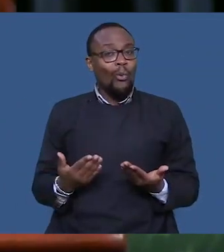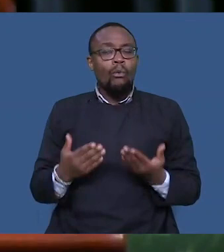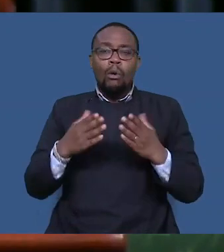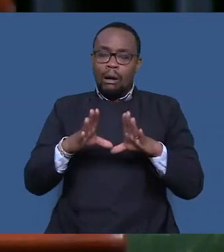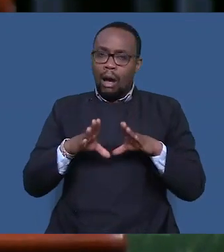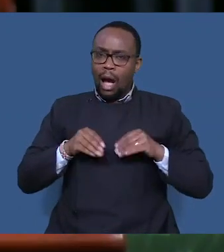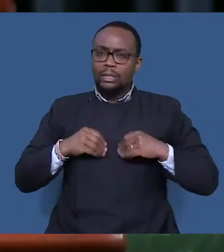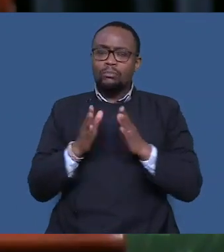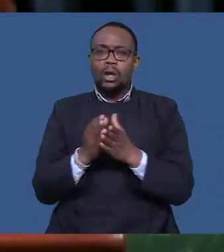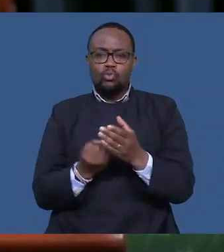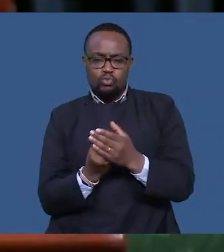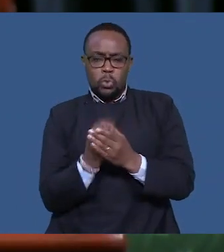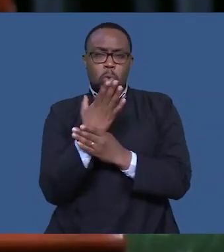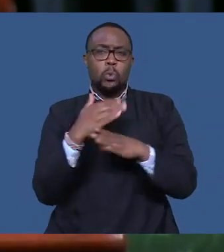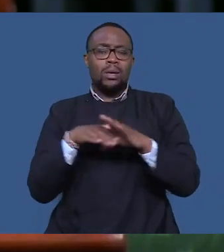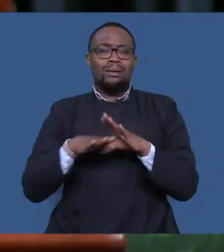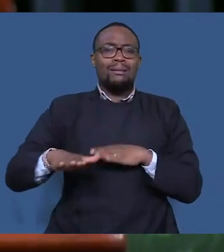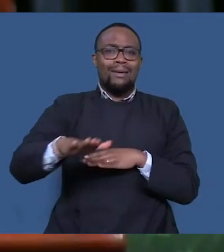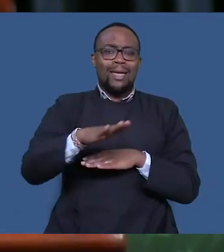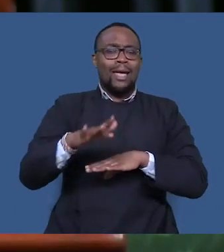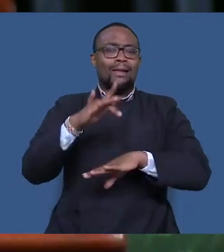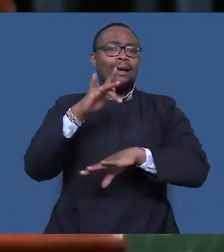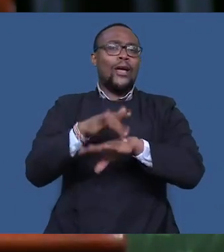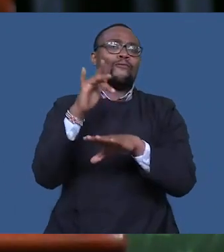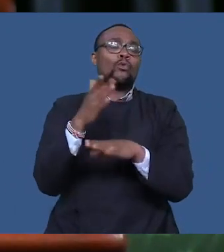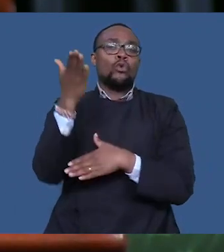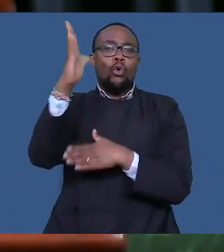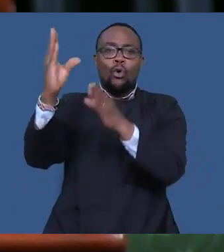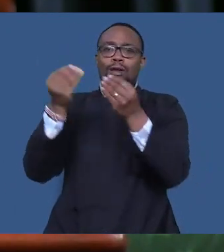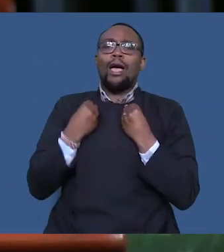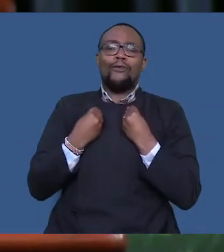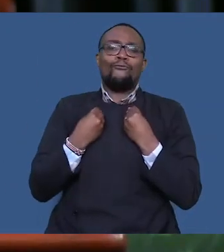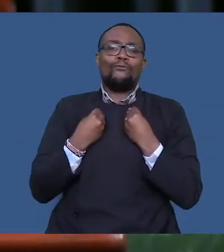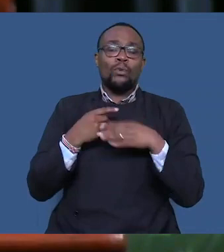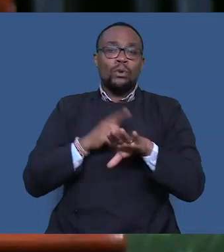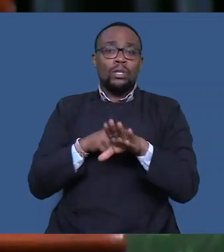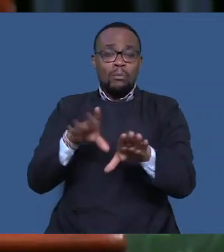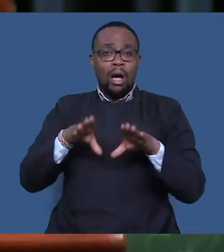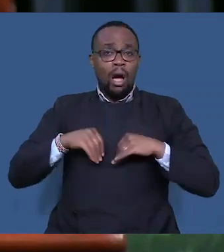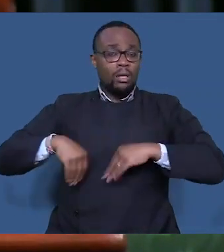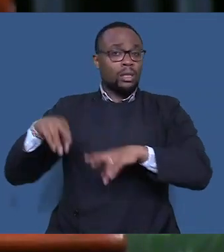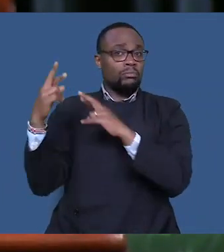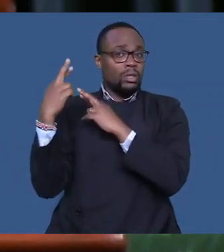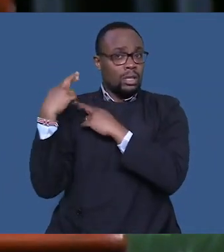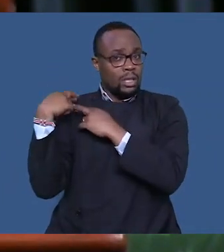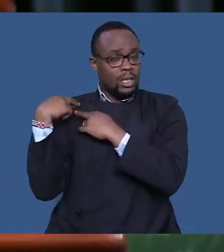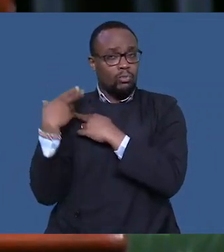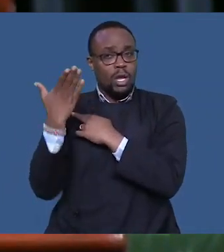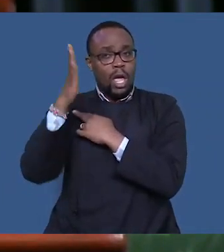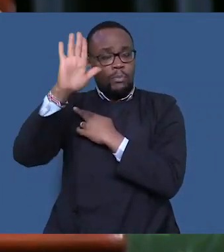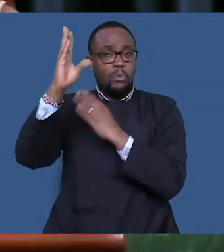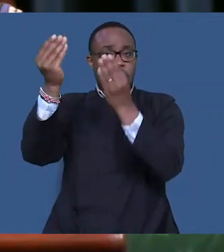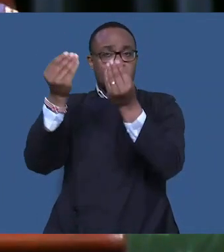scale in these mountains of influence, in these spheres of influence that God has given us as we take up the responsibility that he has for